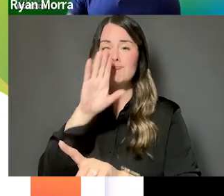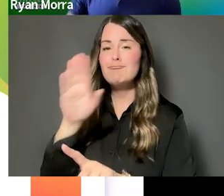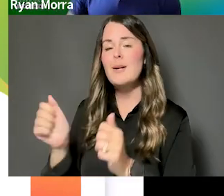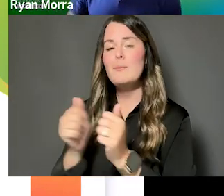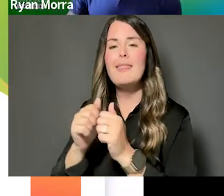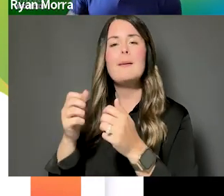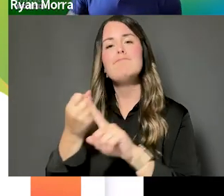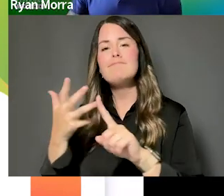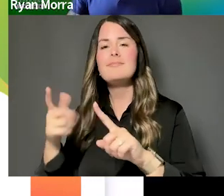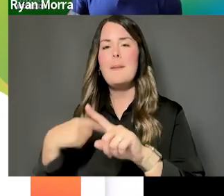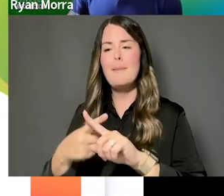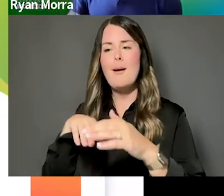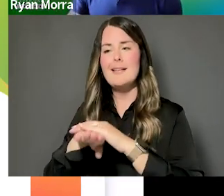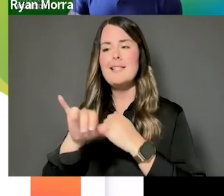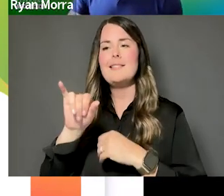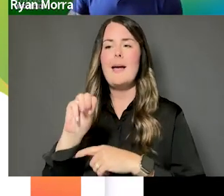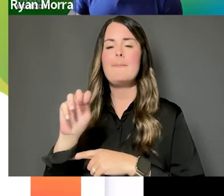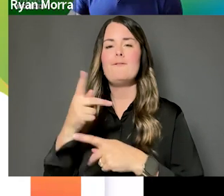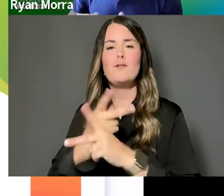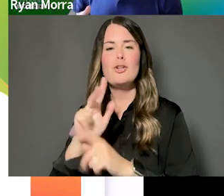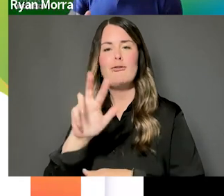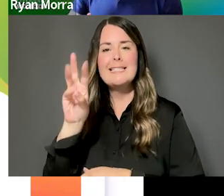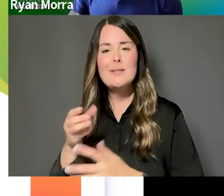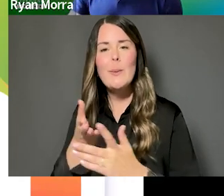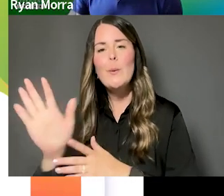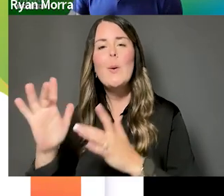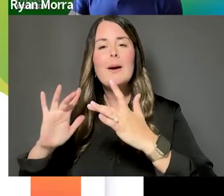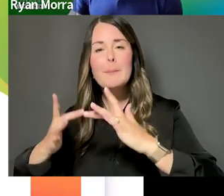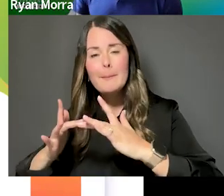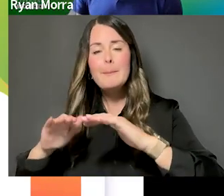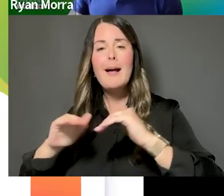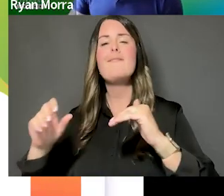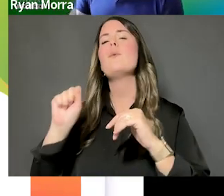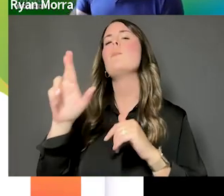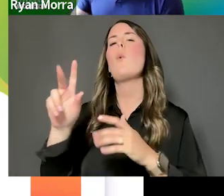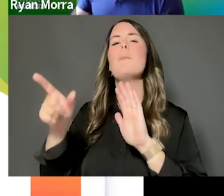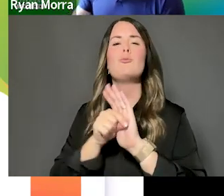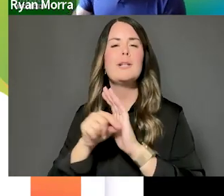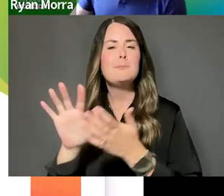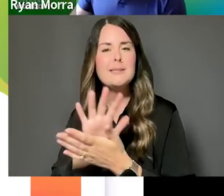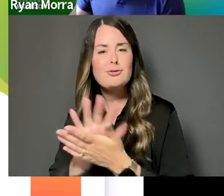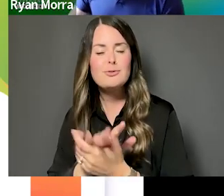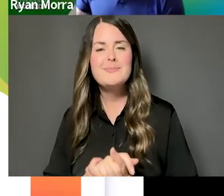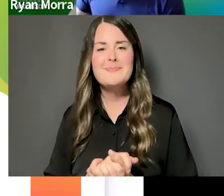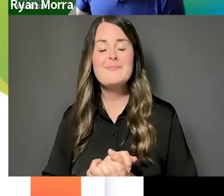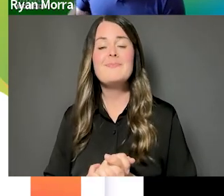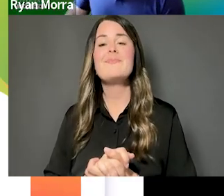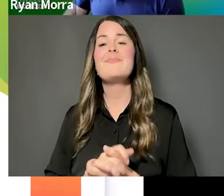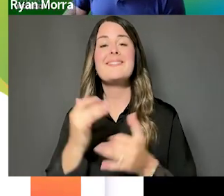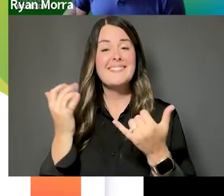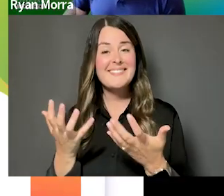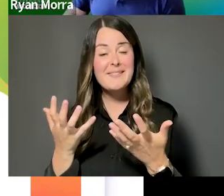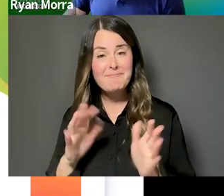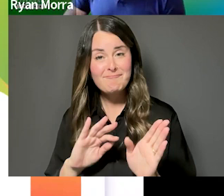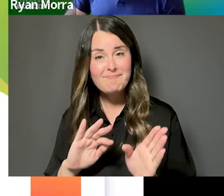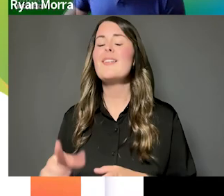representative for more details about accessing IM version 360 through your digital platform and/or your printed materials. And